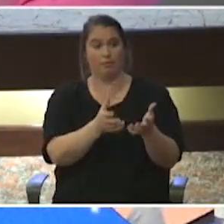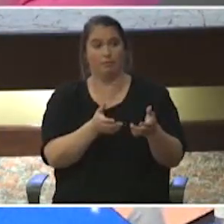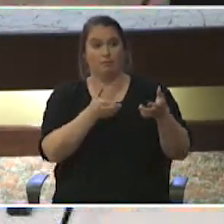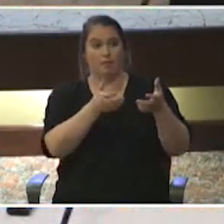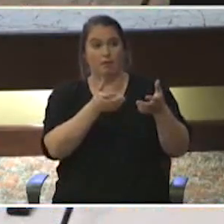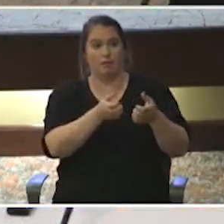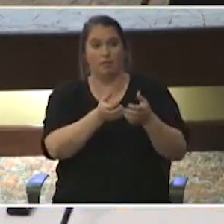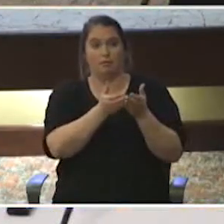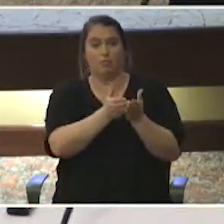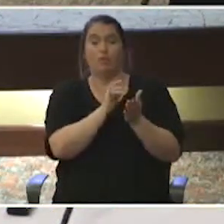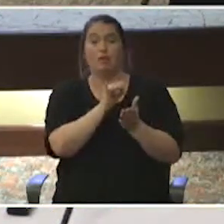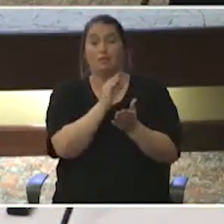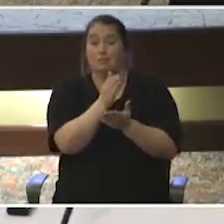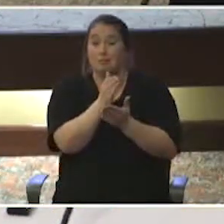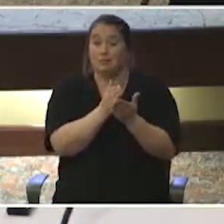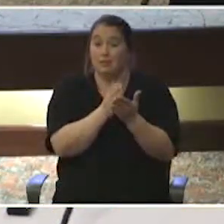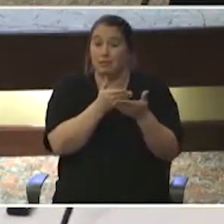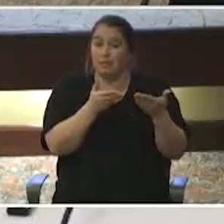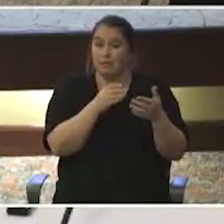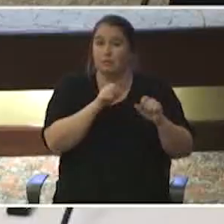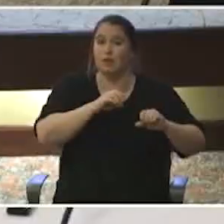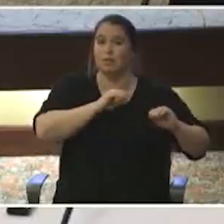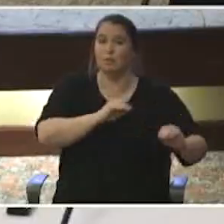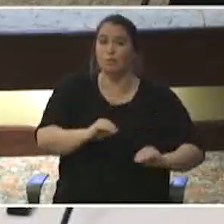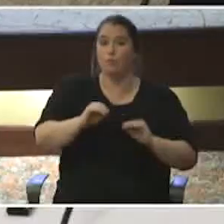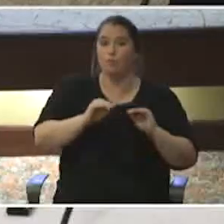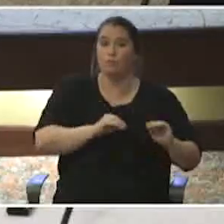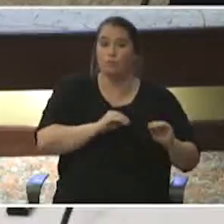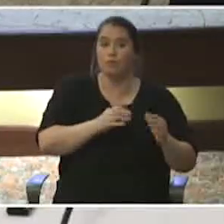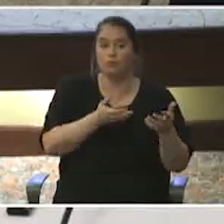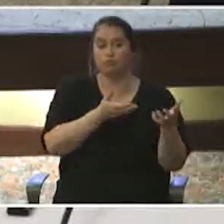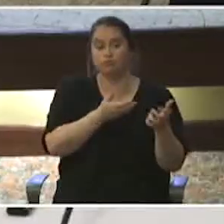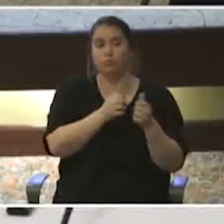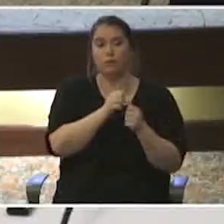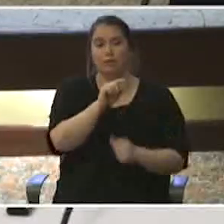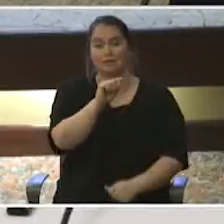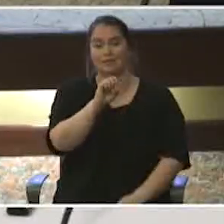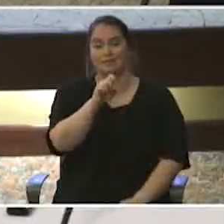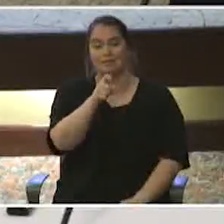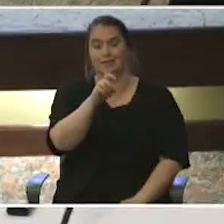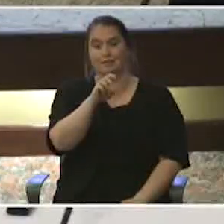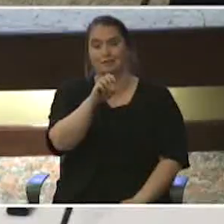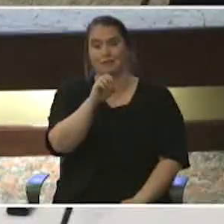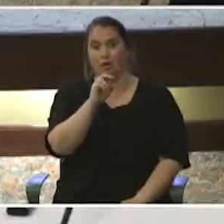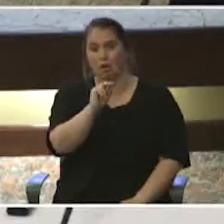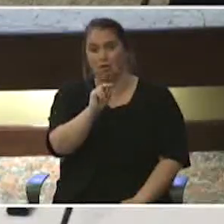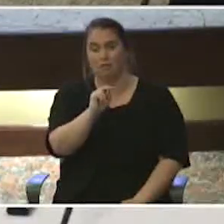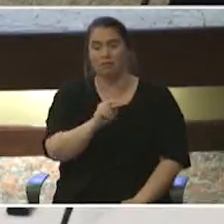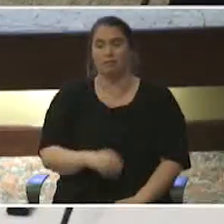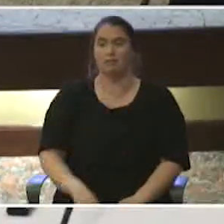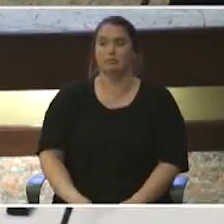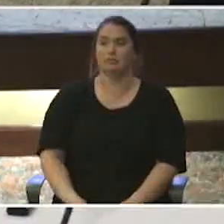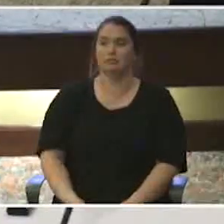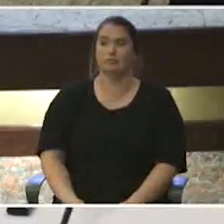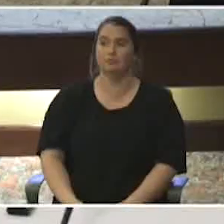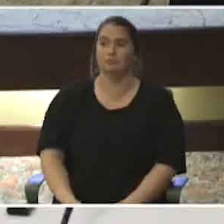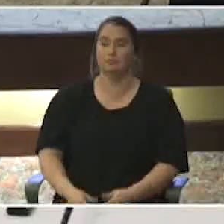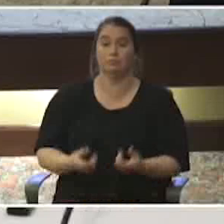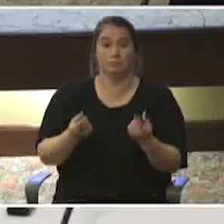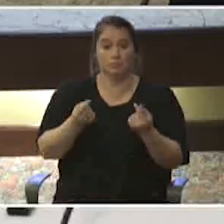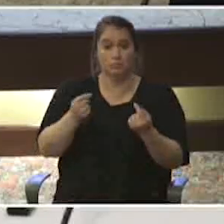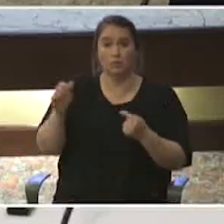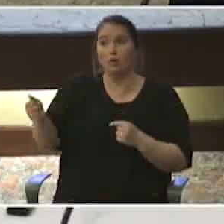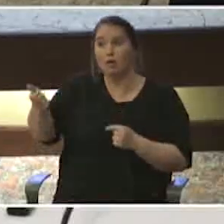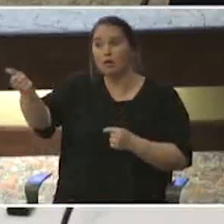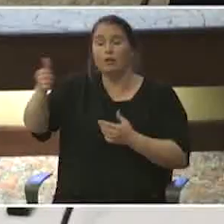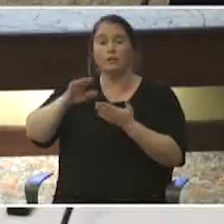some of the hardware Yeah. and work with TxDOT and check I some of know those y'all have boxes studied to like make the it other easy. cities that have,